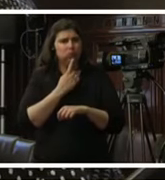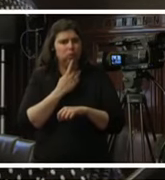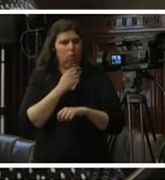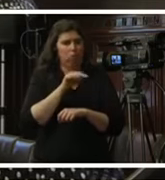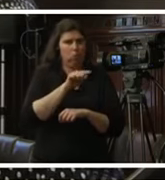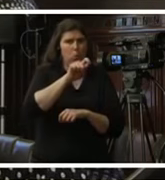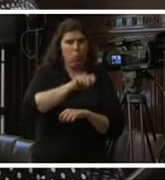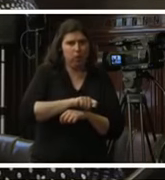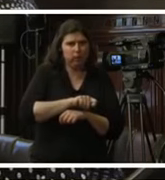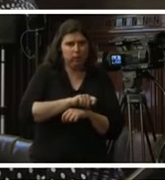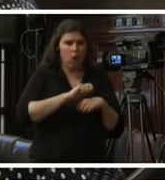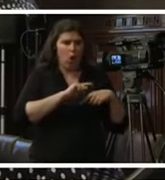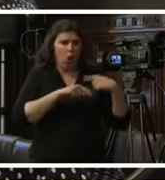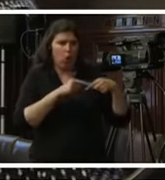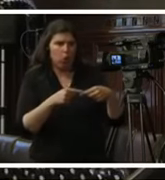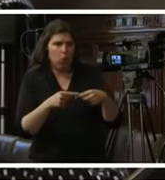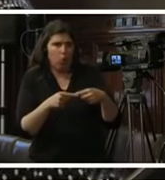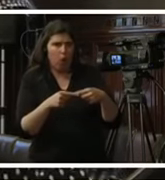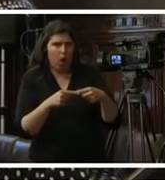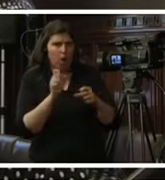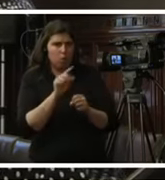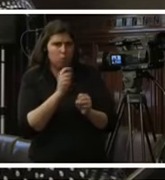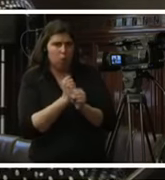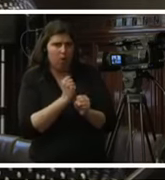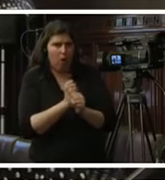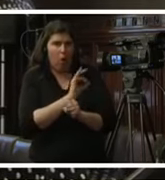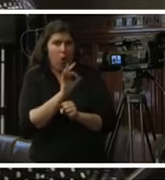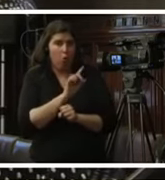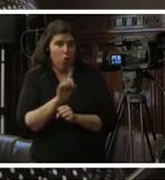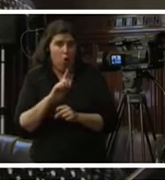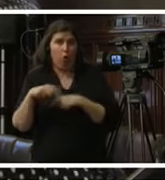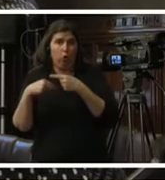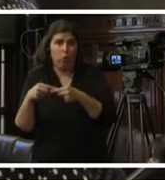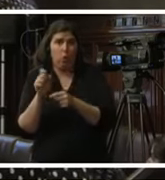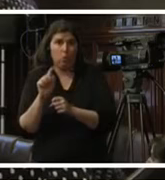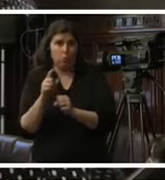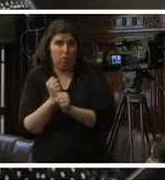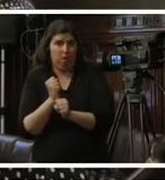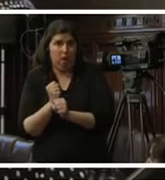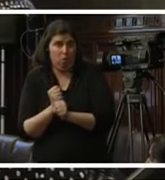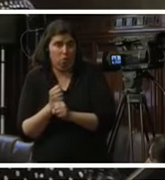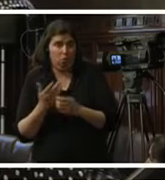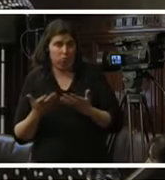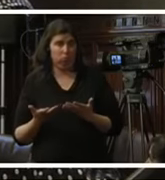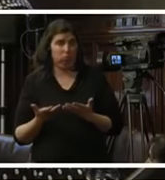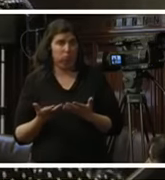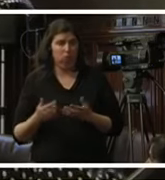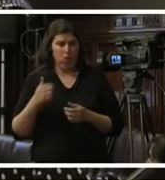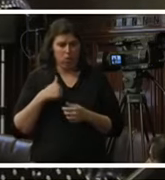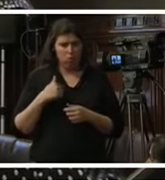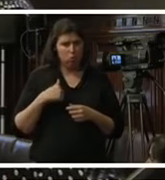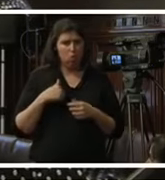not so but this I do admit is from my common law